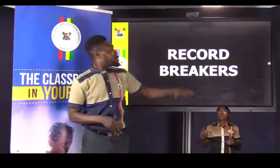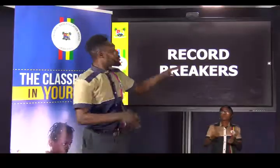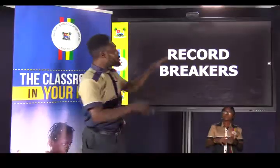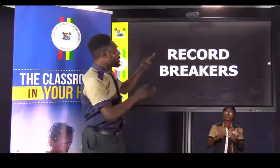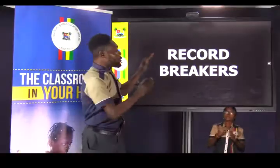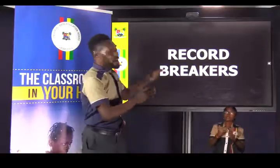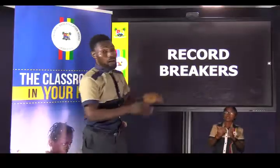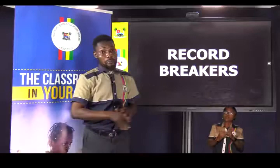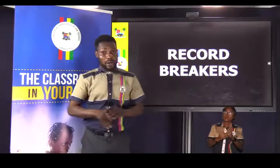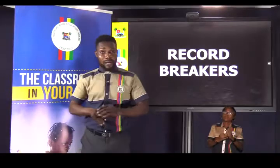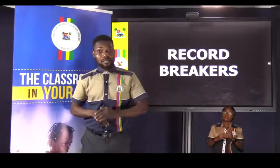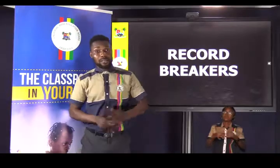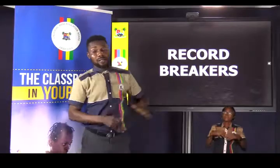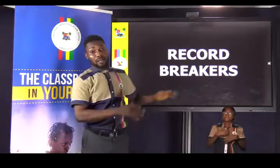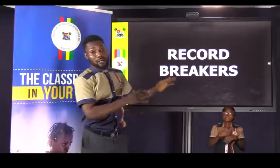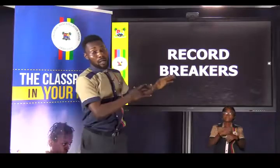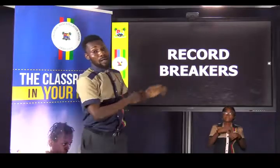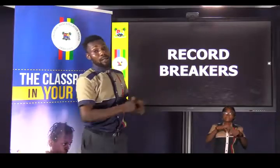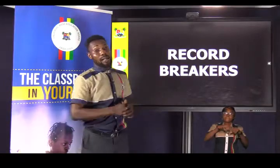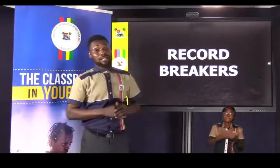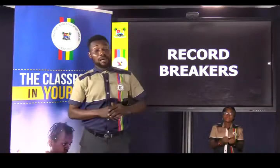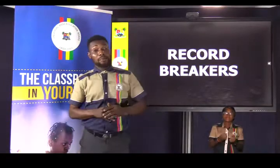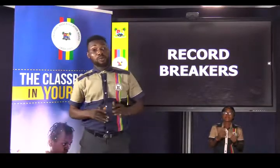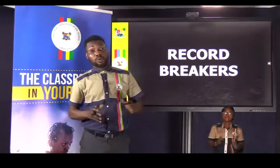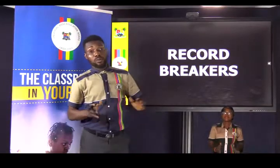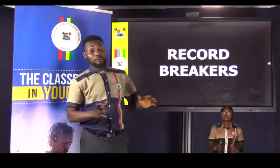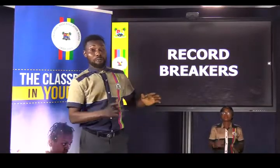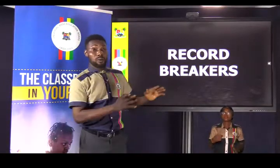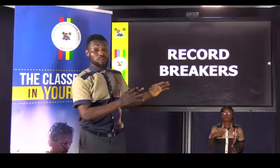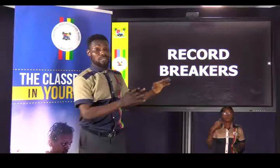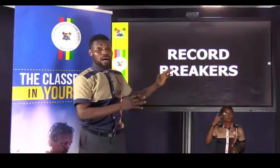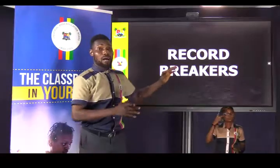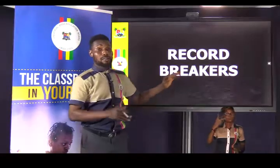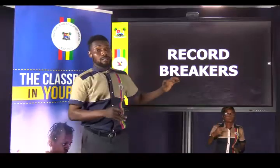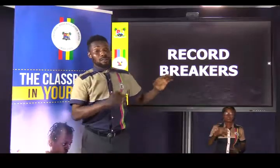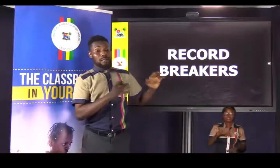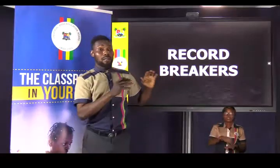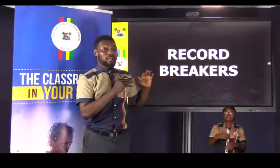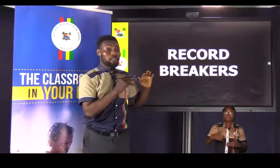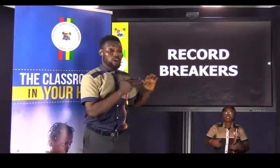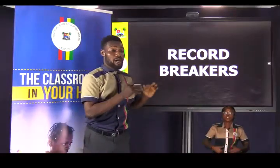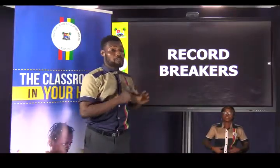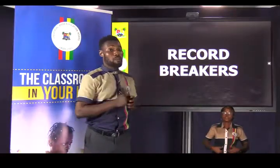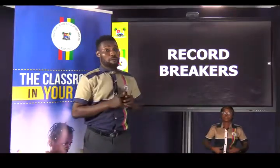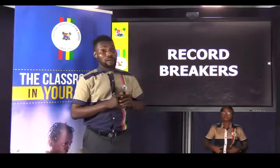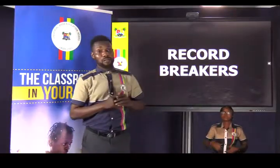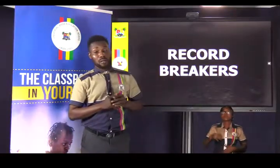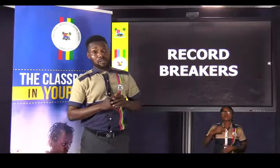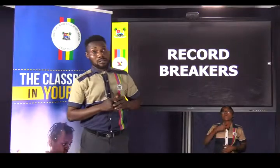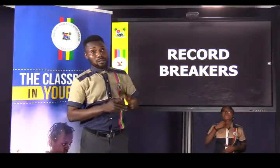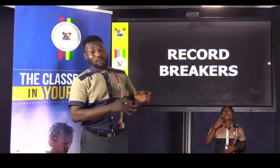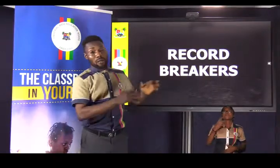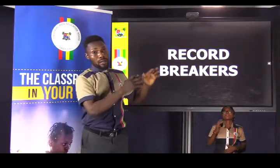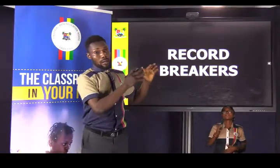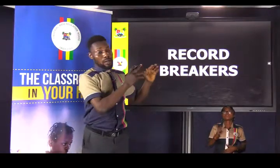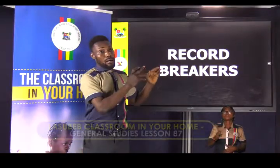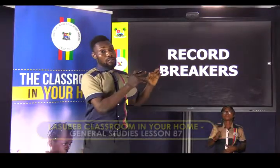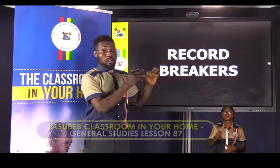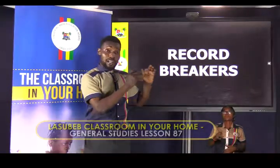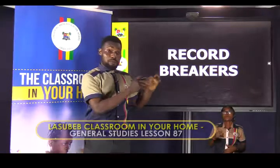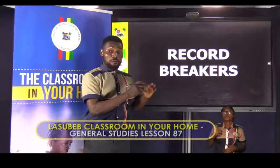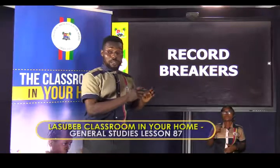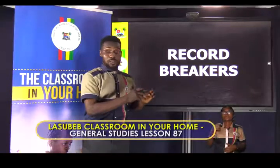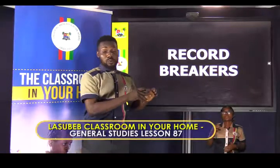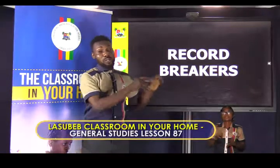on to record breakers. In the last episode, we've looked at the youngest professors.